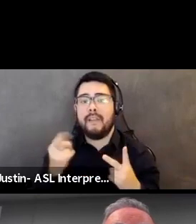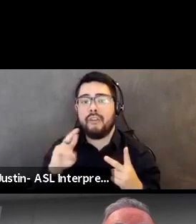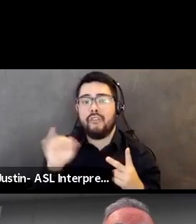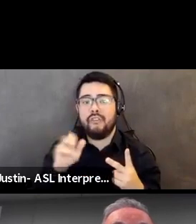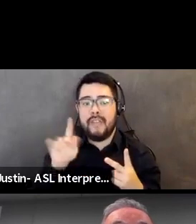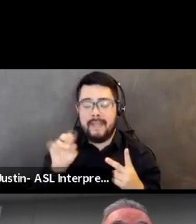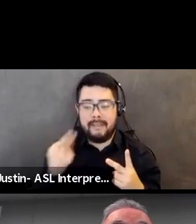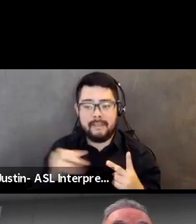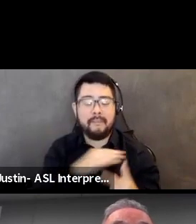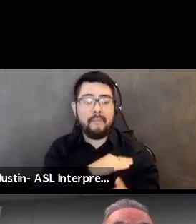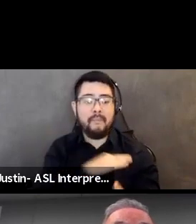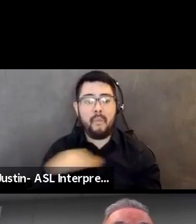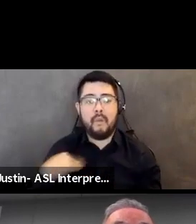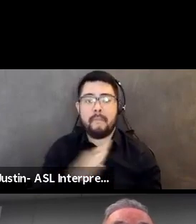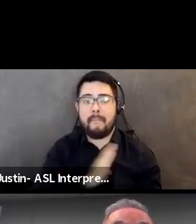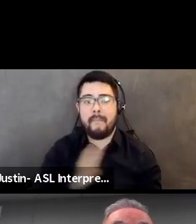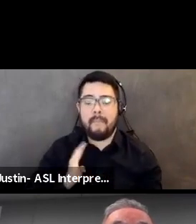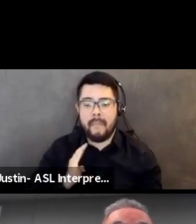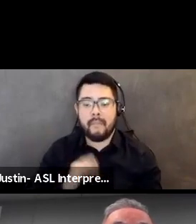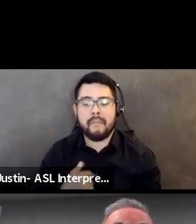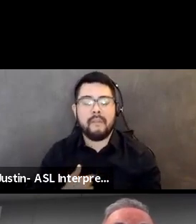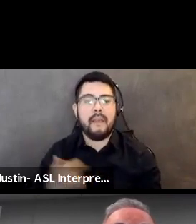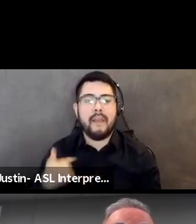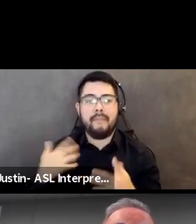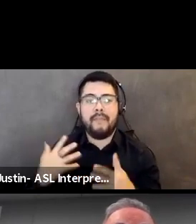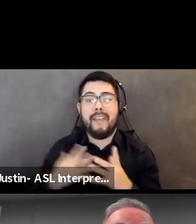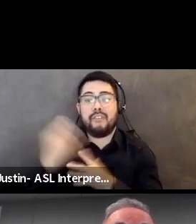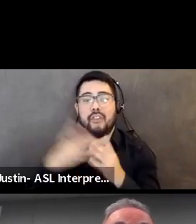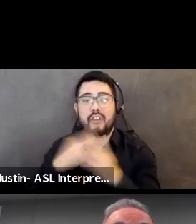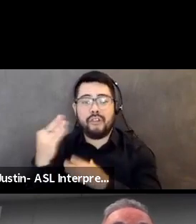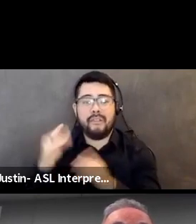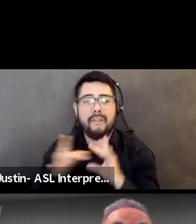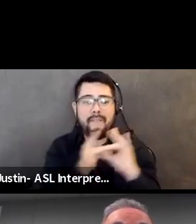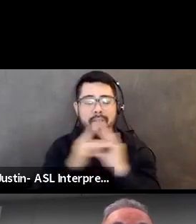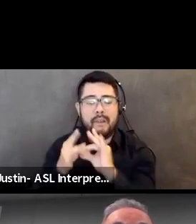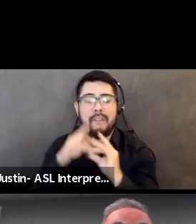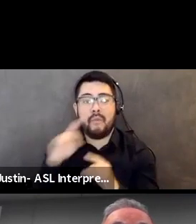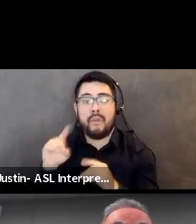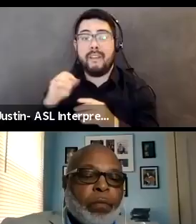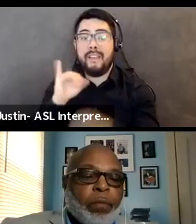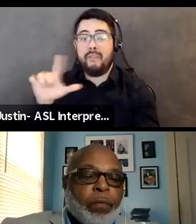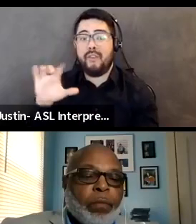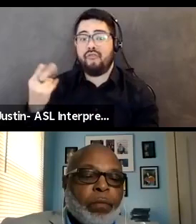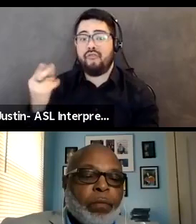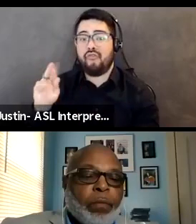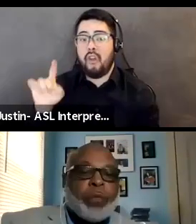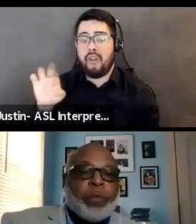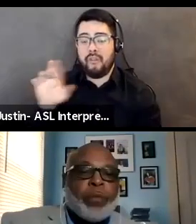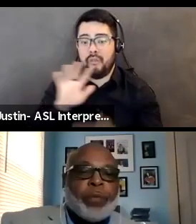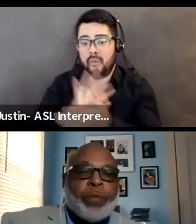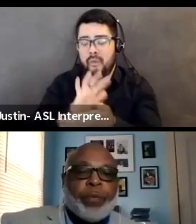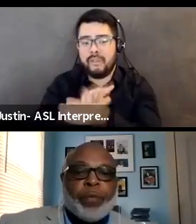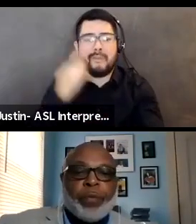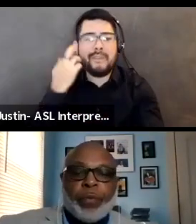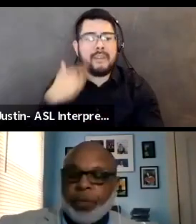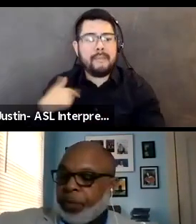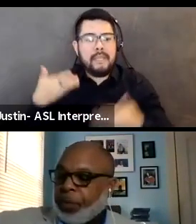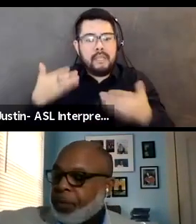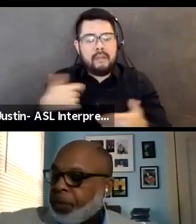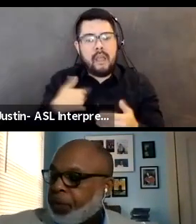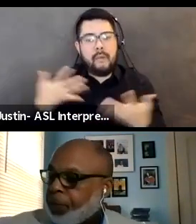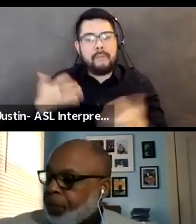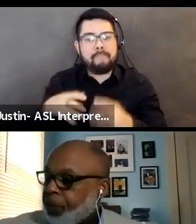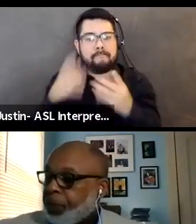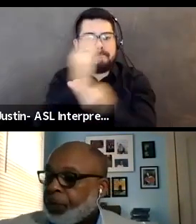my name is jody cantrell and i'm the director of external affairs at illinois network charter schools i am here today to speak to the dedication and commitment of leaders and